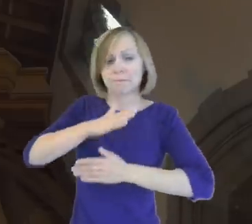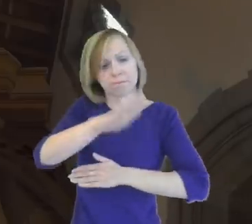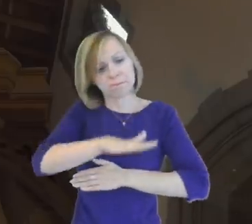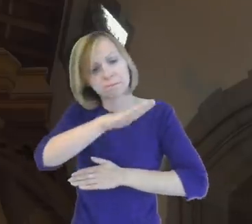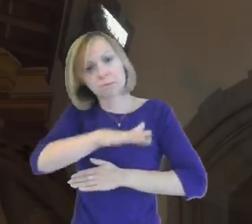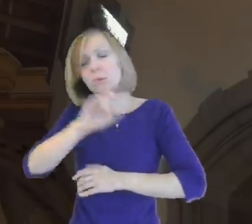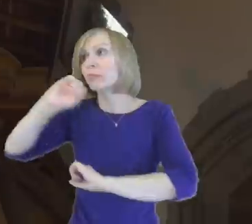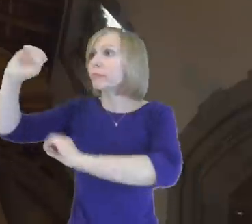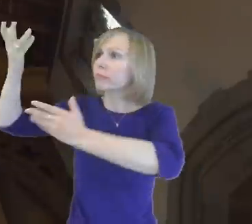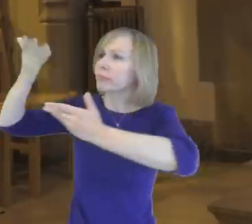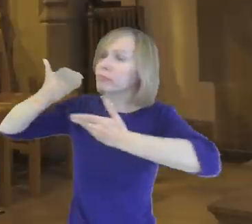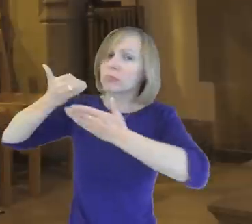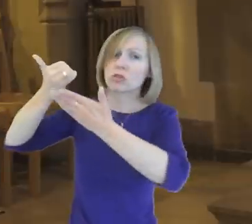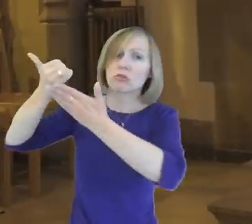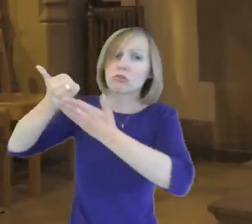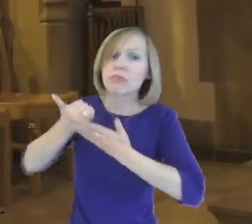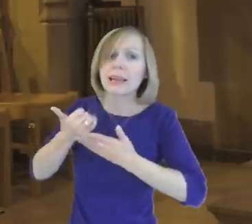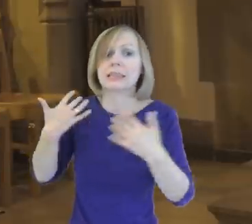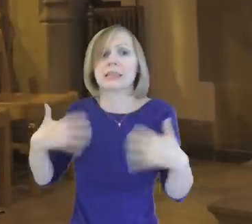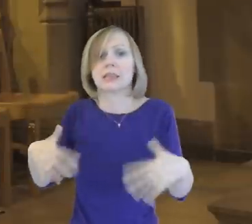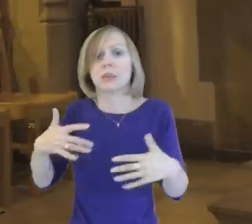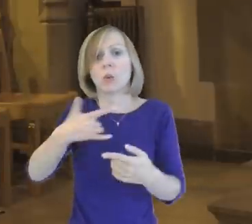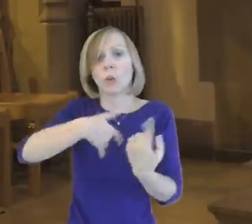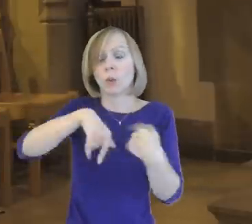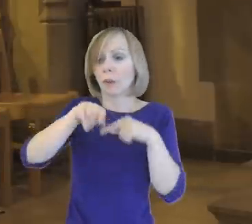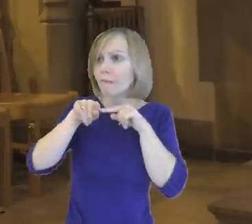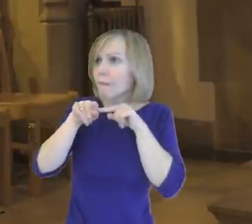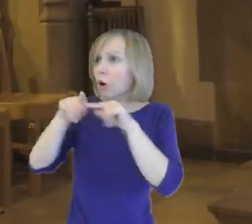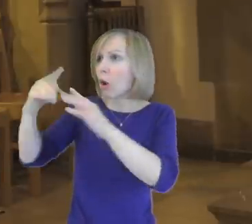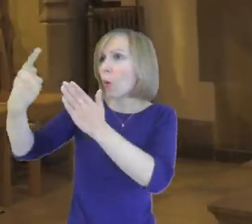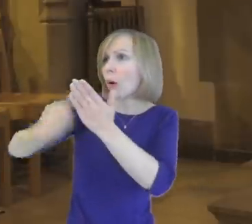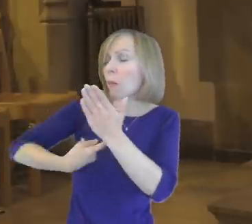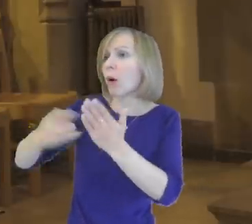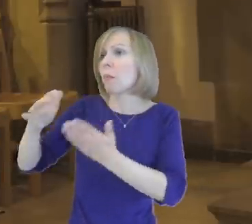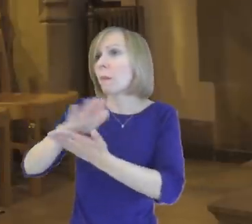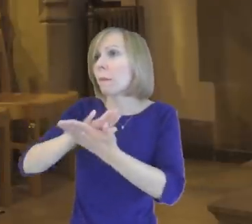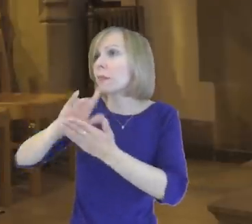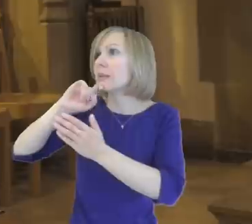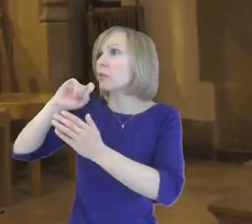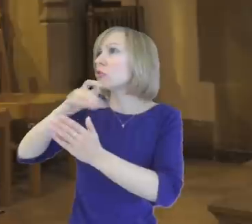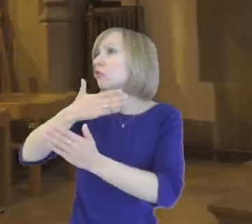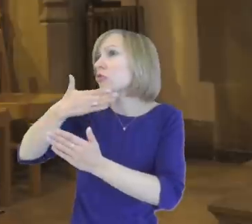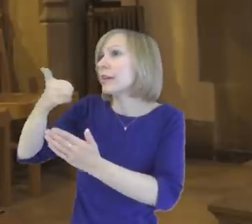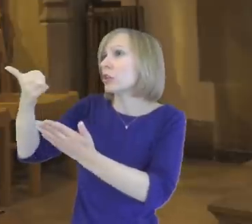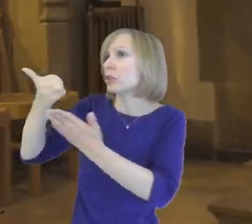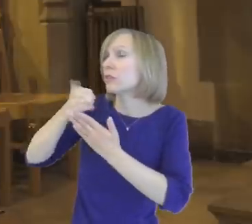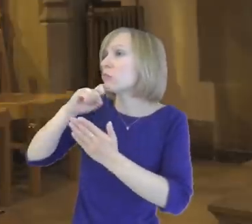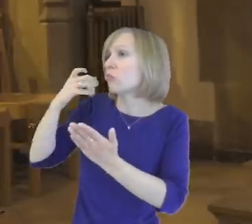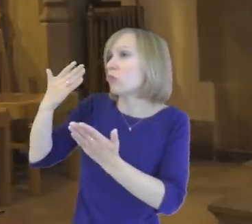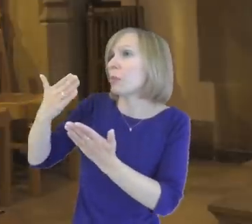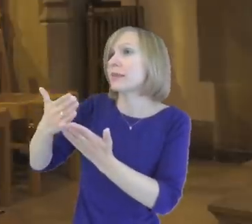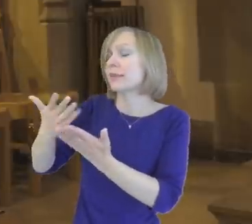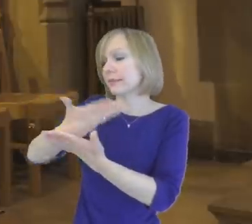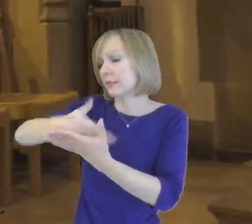us such a measure of thy grace, that we, running the way of thy commandments, may obtain thy gracious promises, and be made partakers of thy